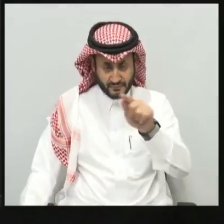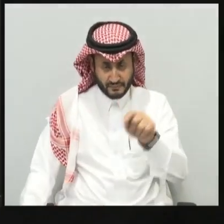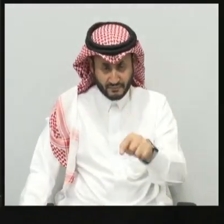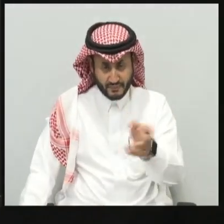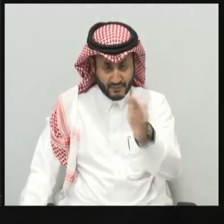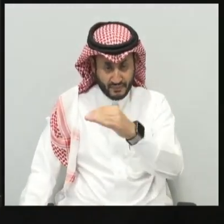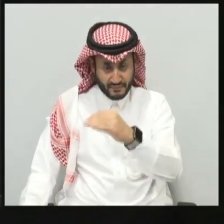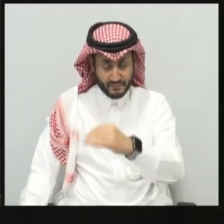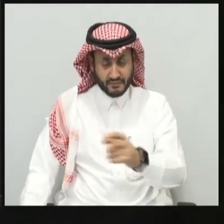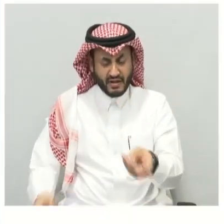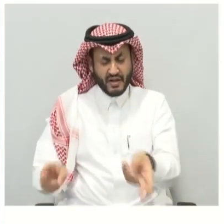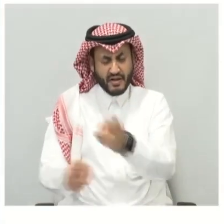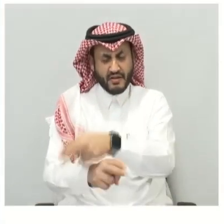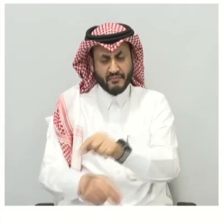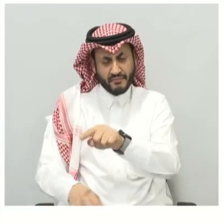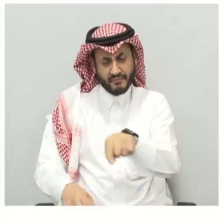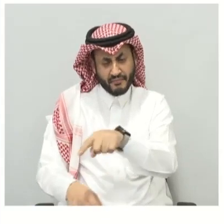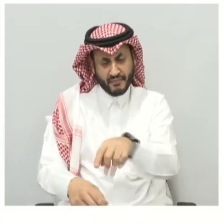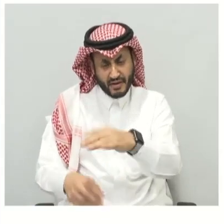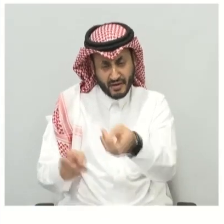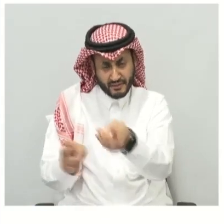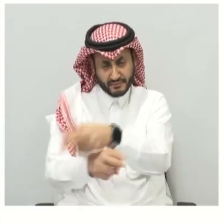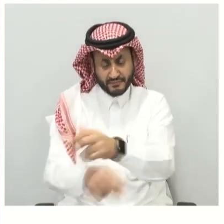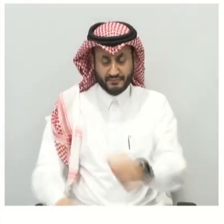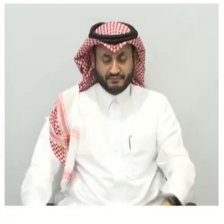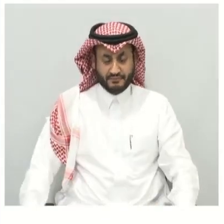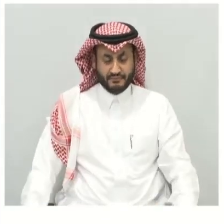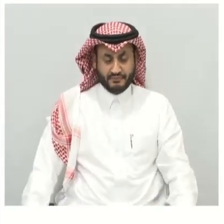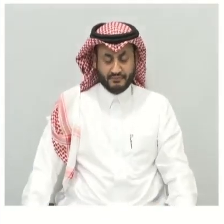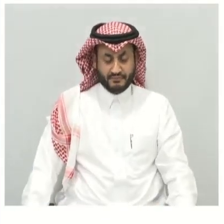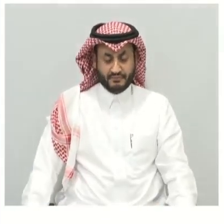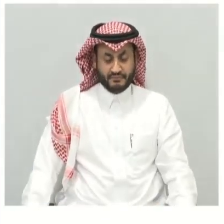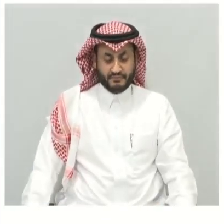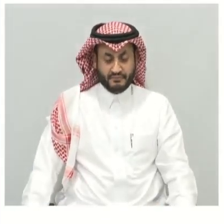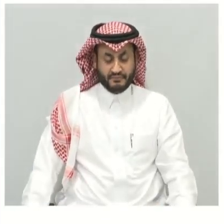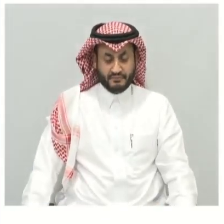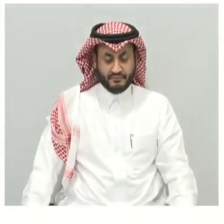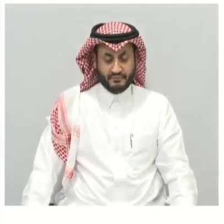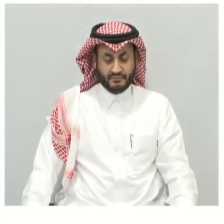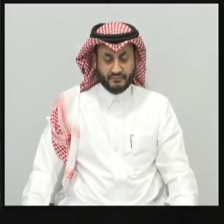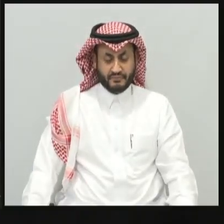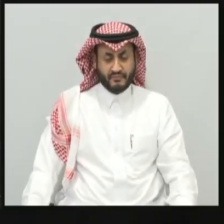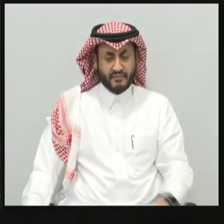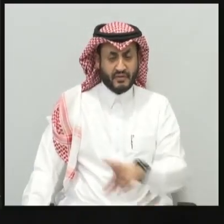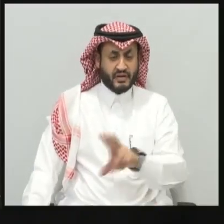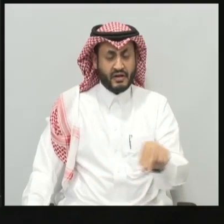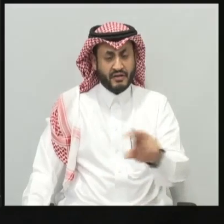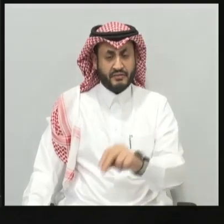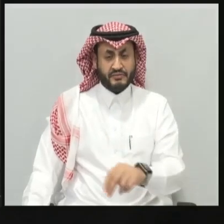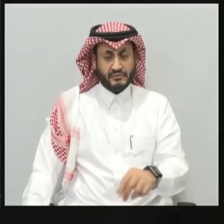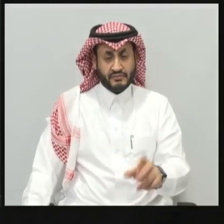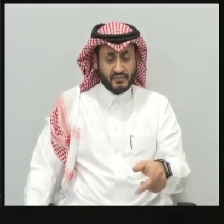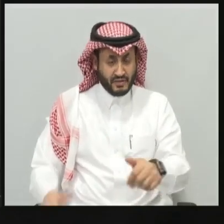about them by changing this underlined word. And also, you can make the same activity